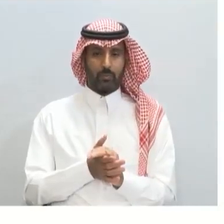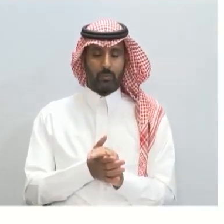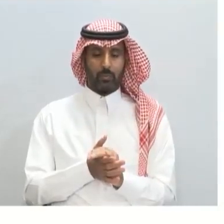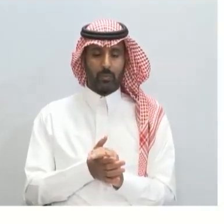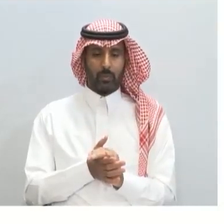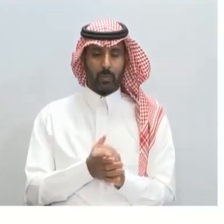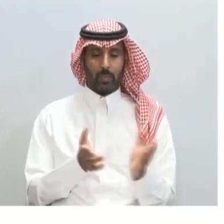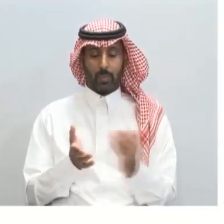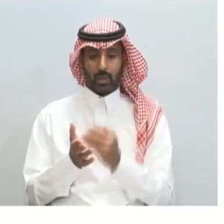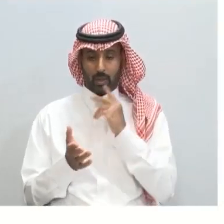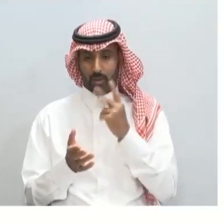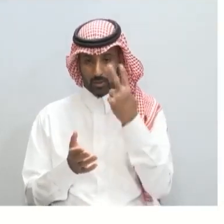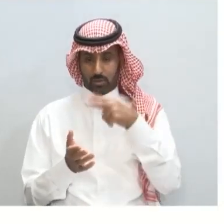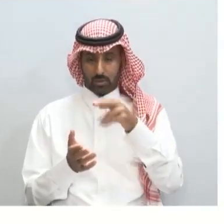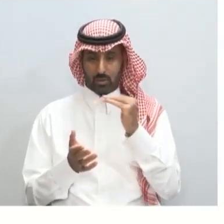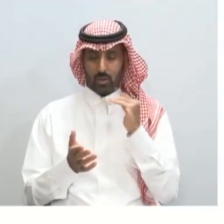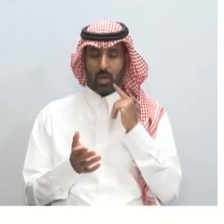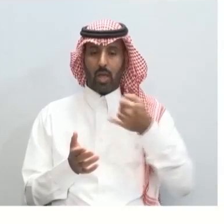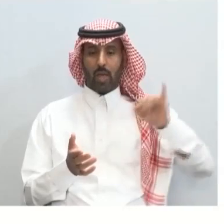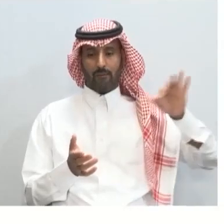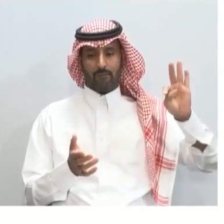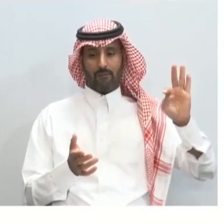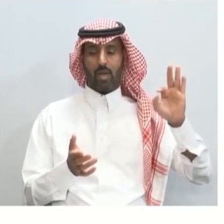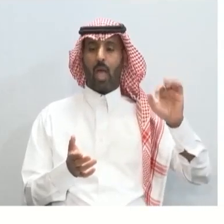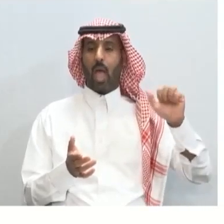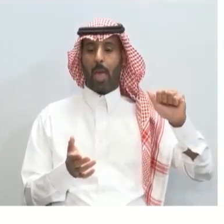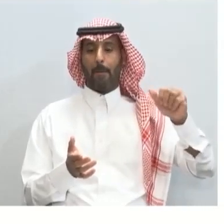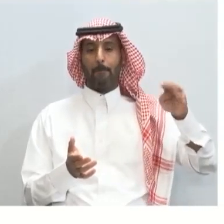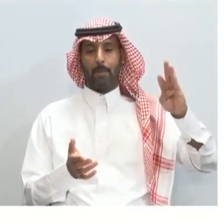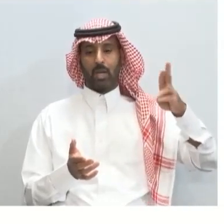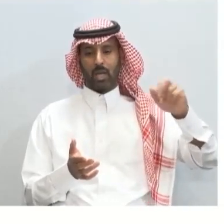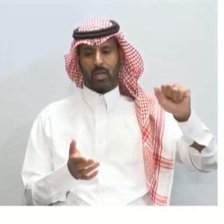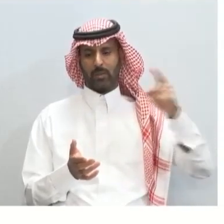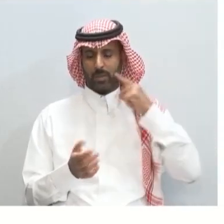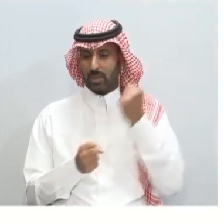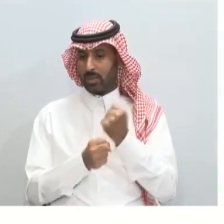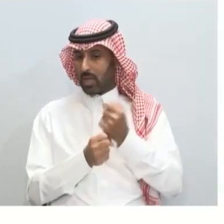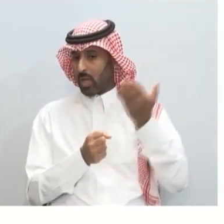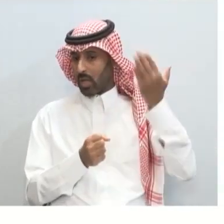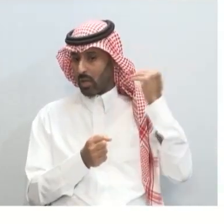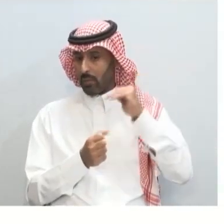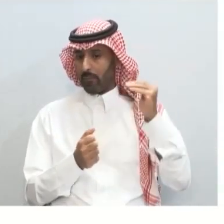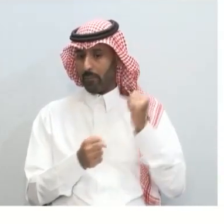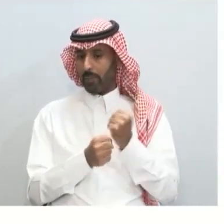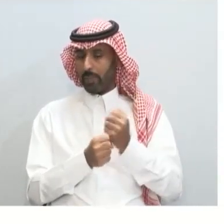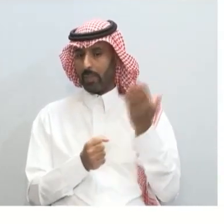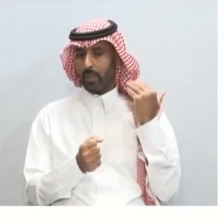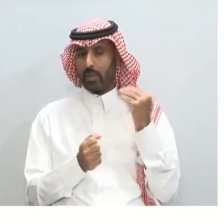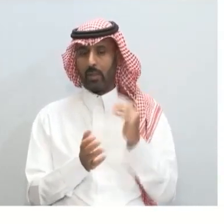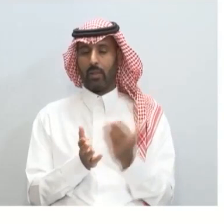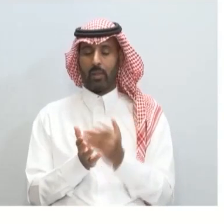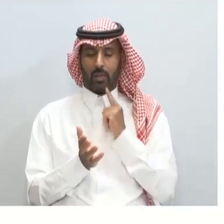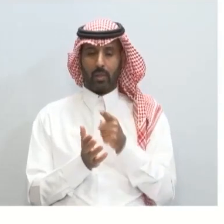here so let's see the answer if ibraim took past tense here past tense it means this